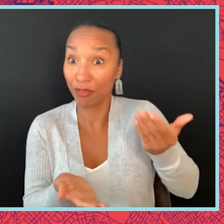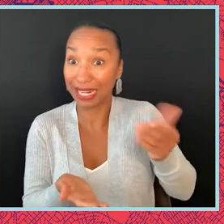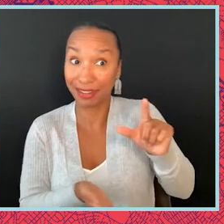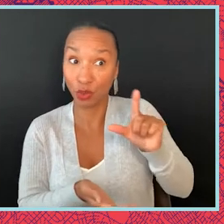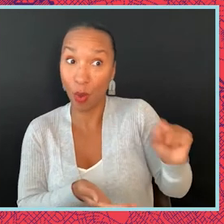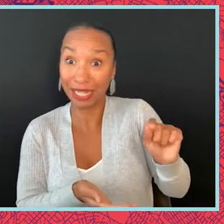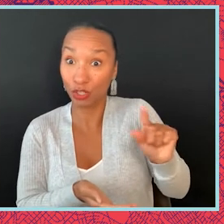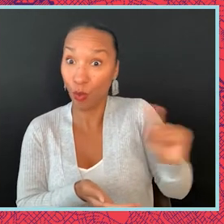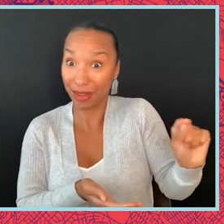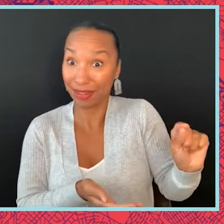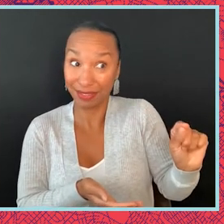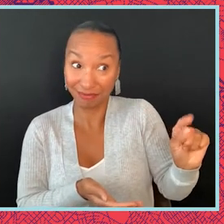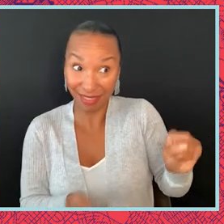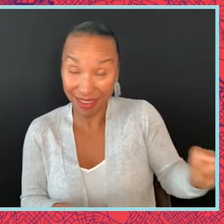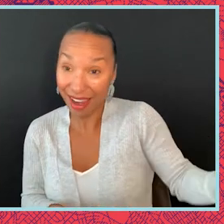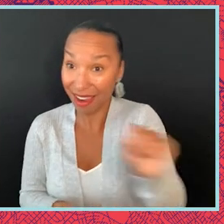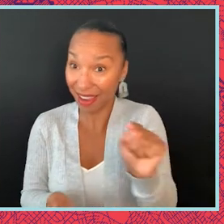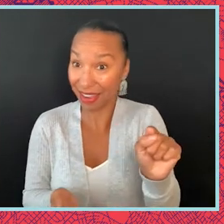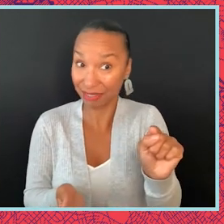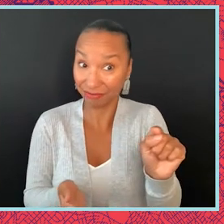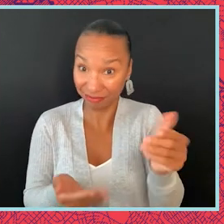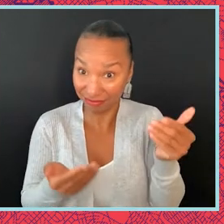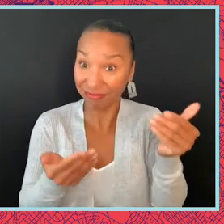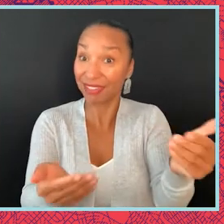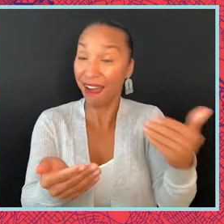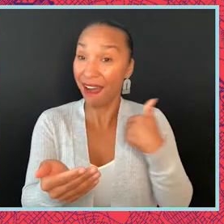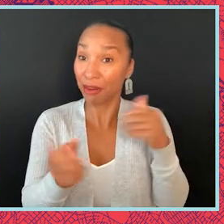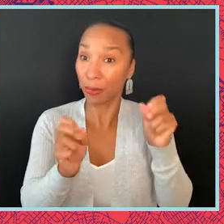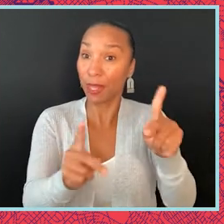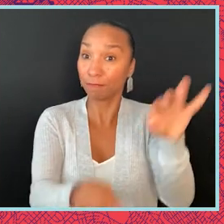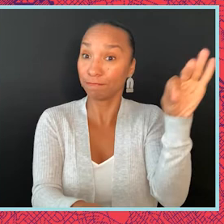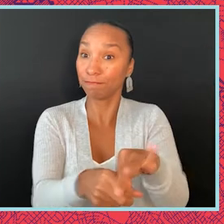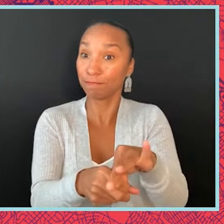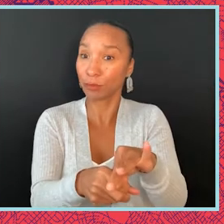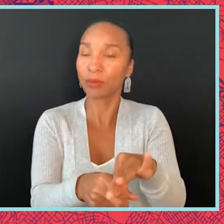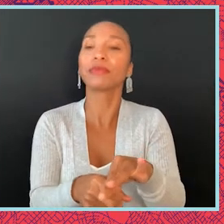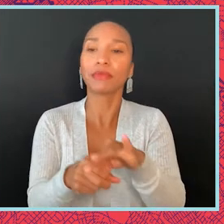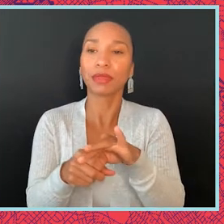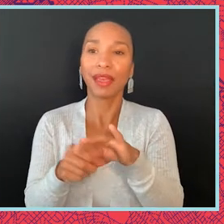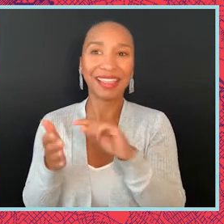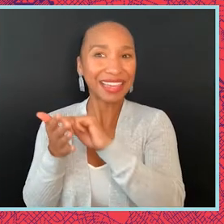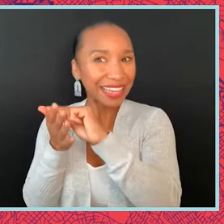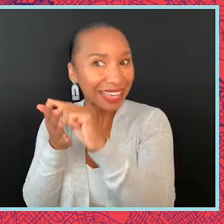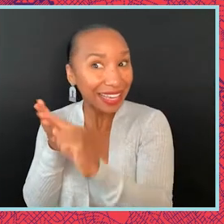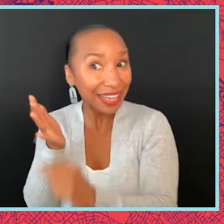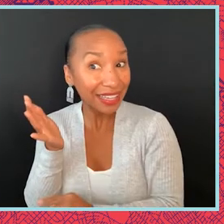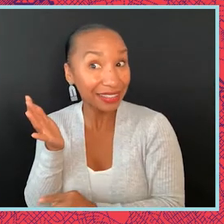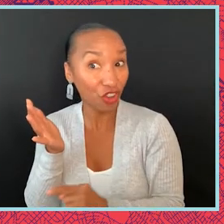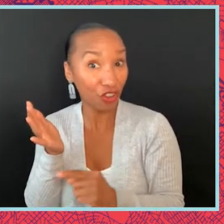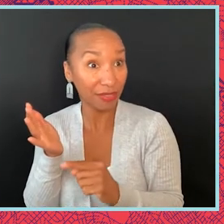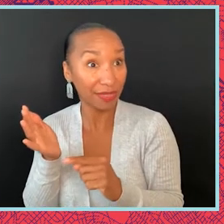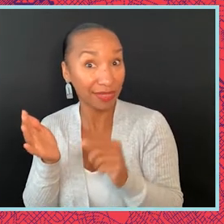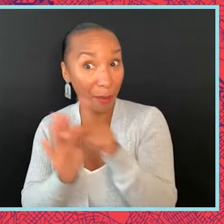in 2020, when they had an opportunity to cast a ballot, these are the kinds of policies that people voted